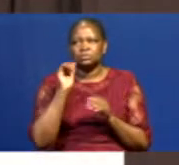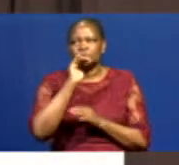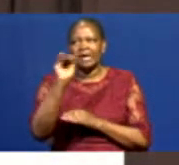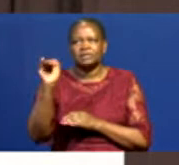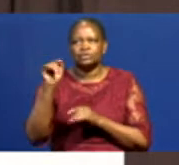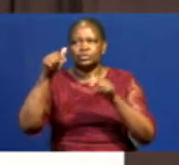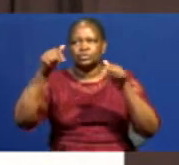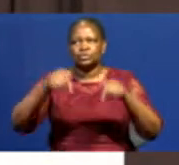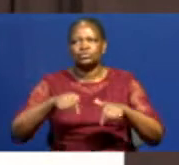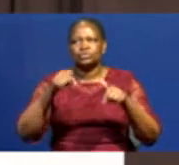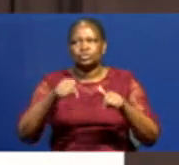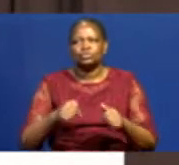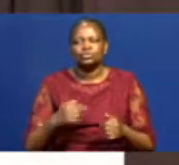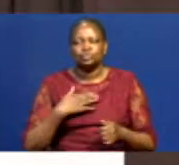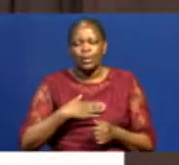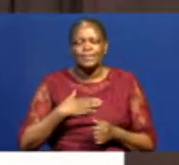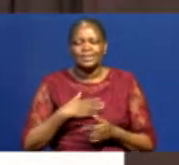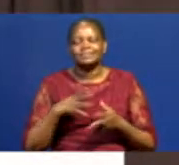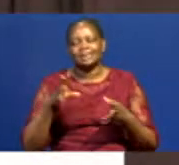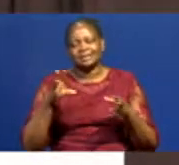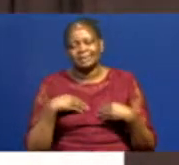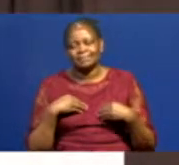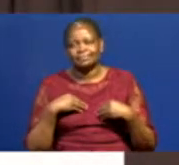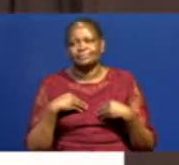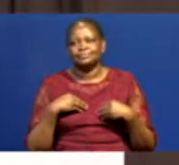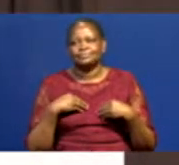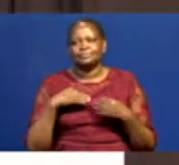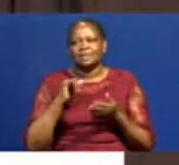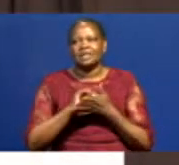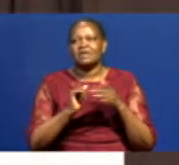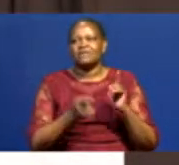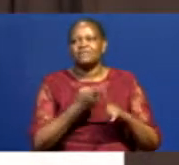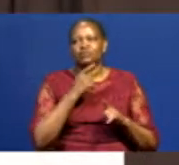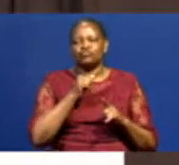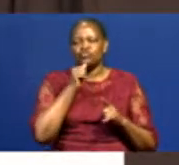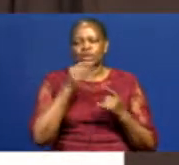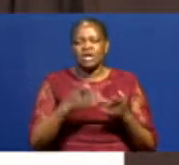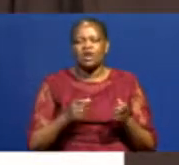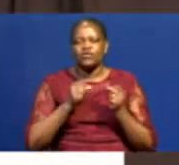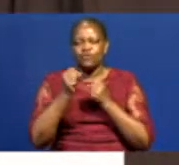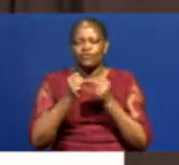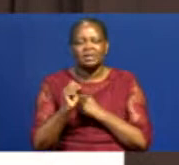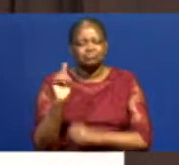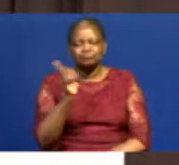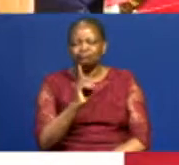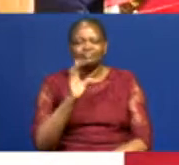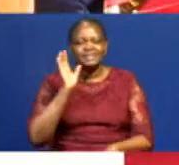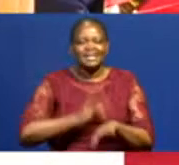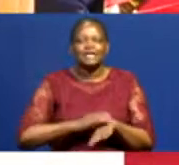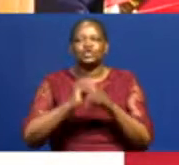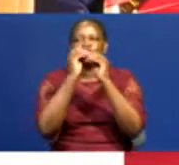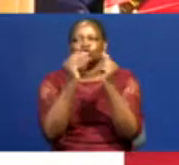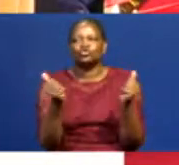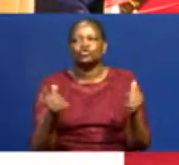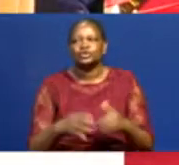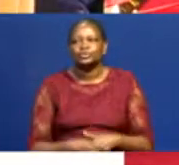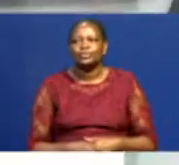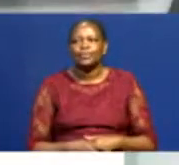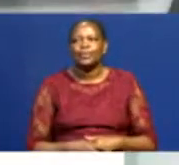today to please agree that first, we are not here to fight. We are here to look for a solution.